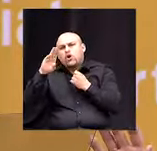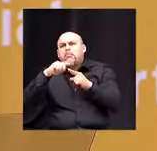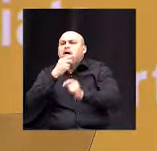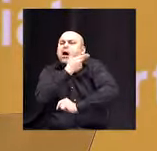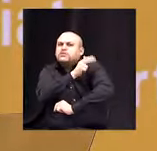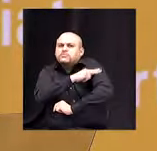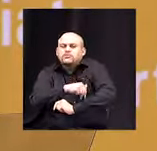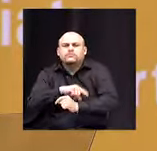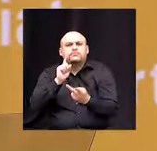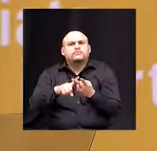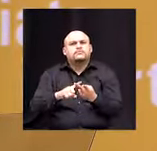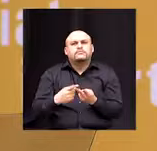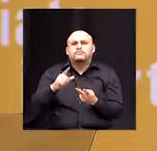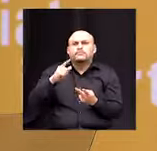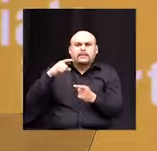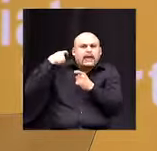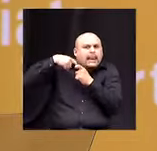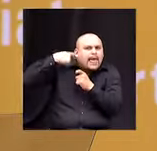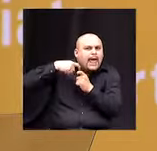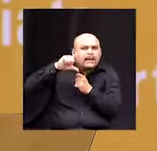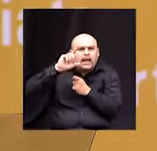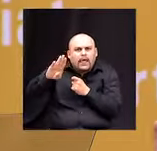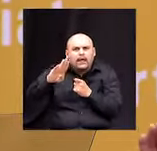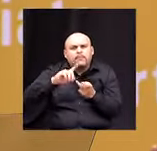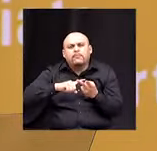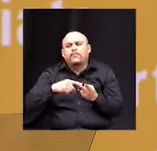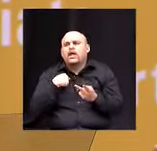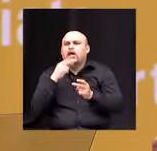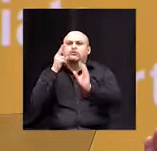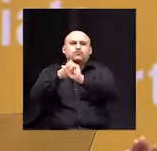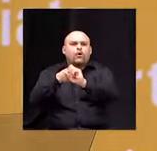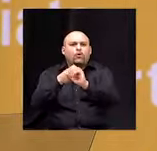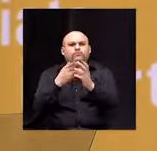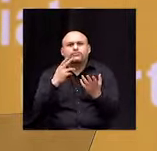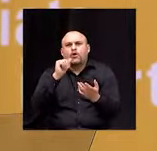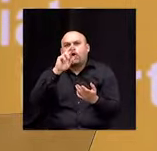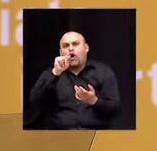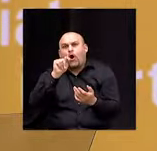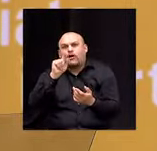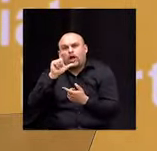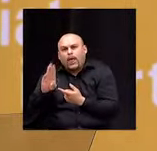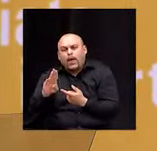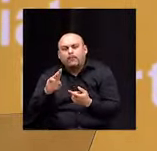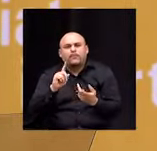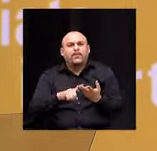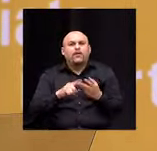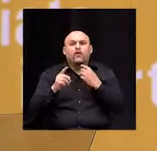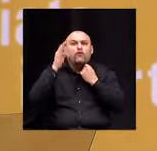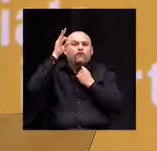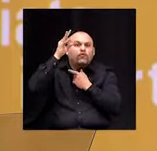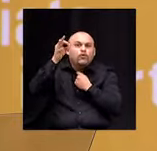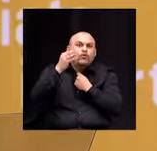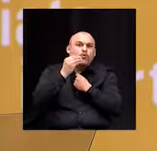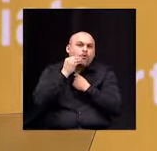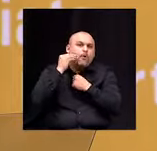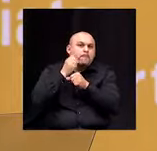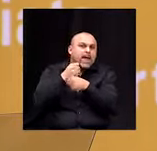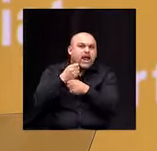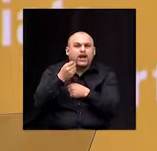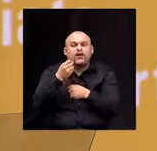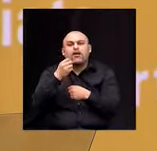hospital, the Latin club. I joined the art club, the Future Homemakers of